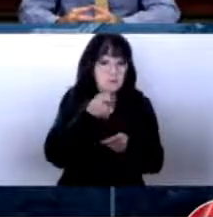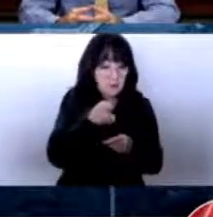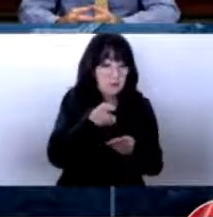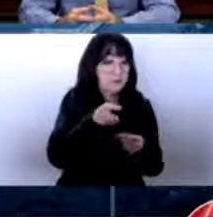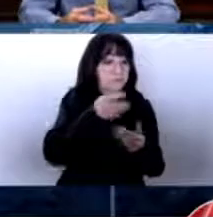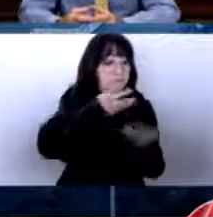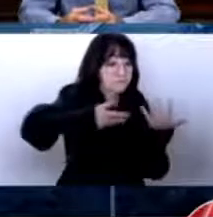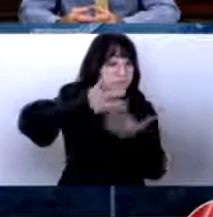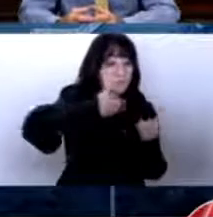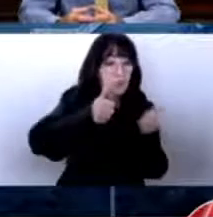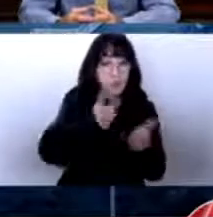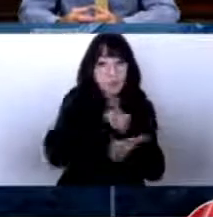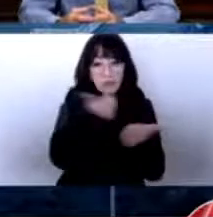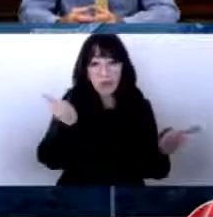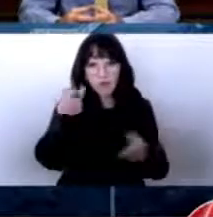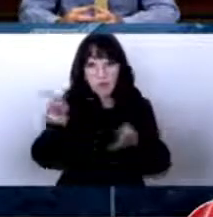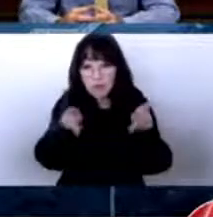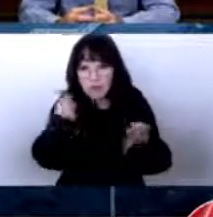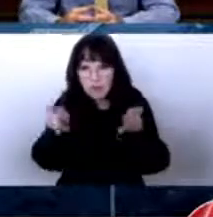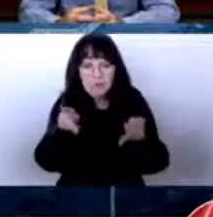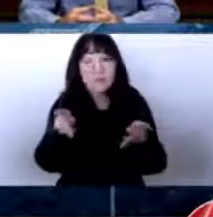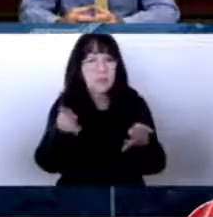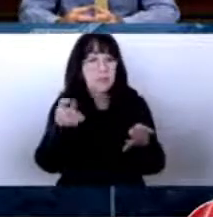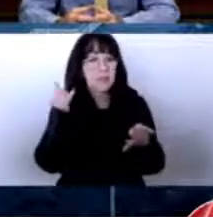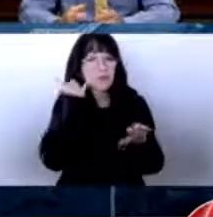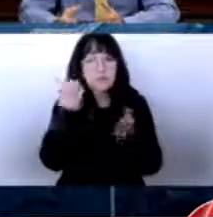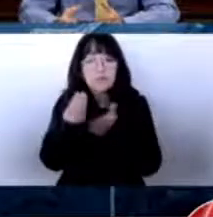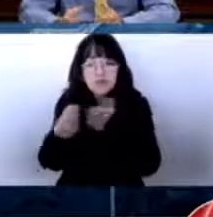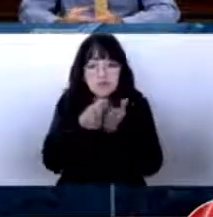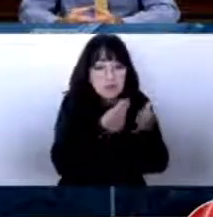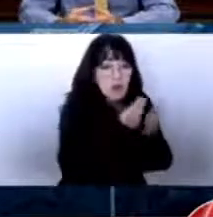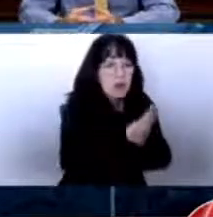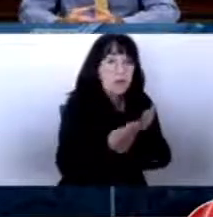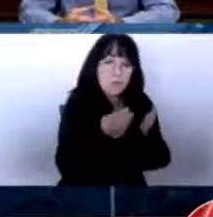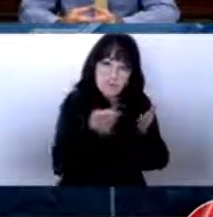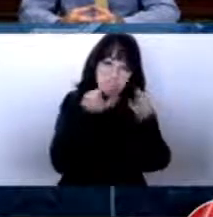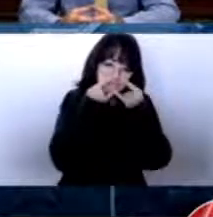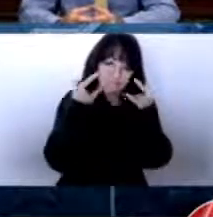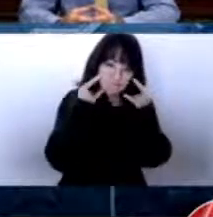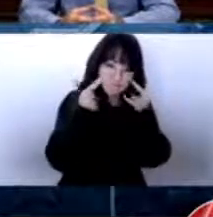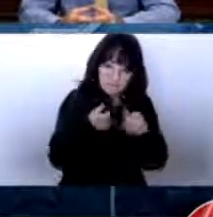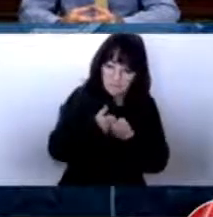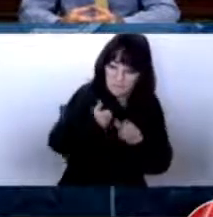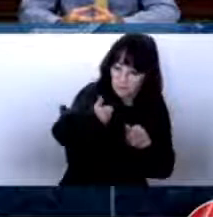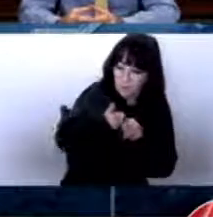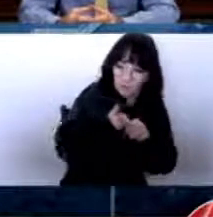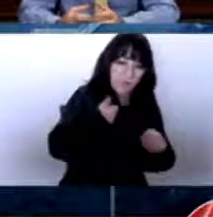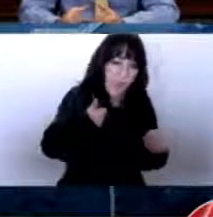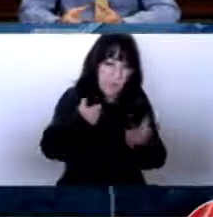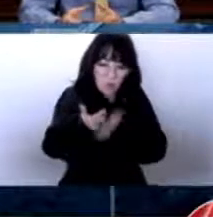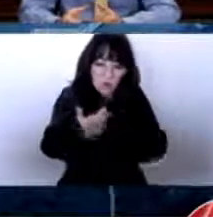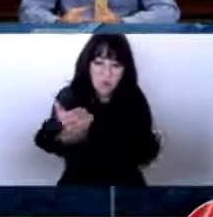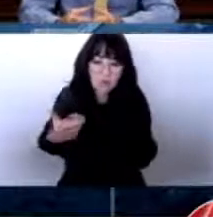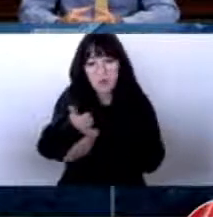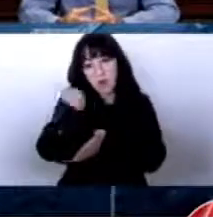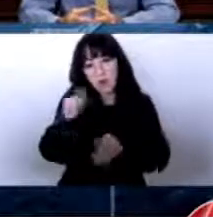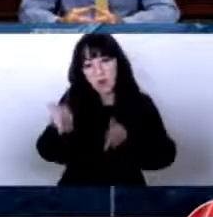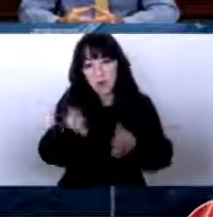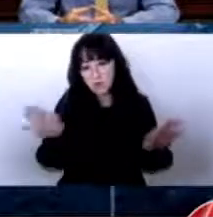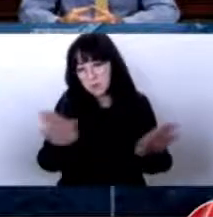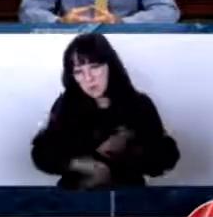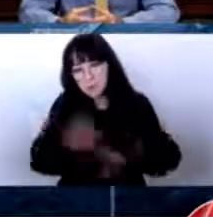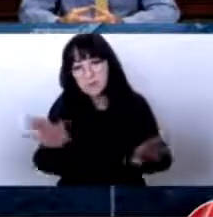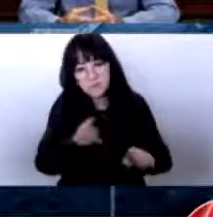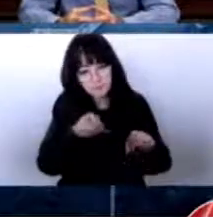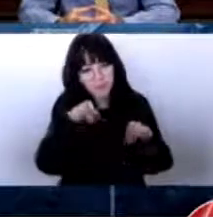others, particularly in indoor spaces. And that way you can prevent the spread, you can protect hospital